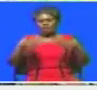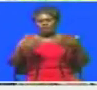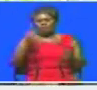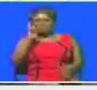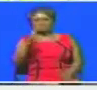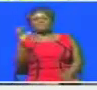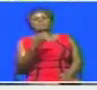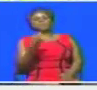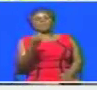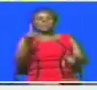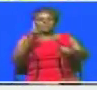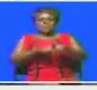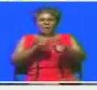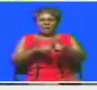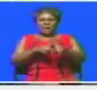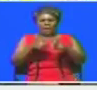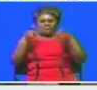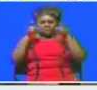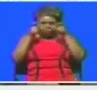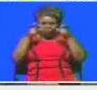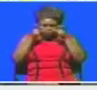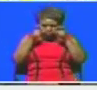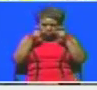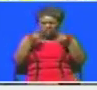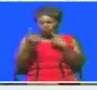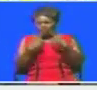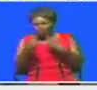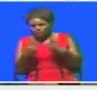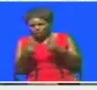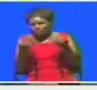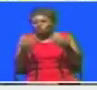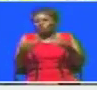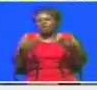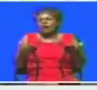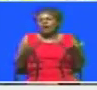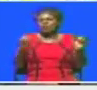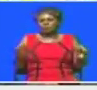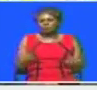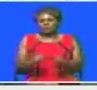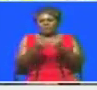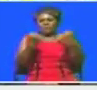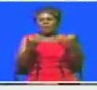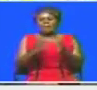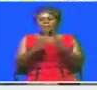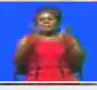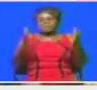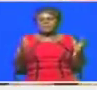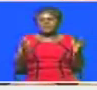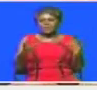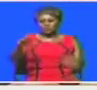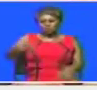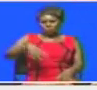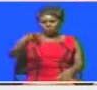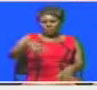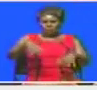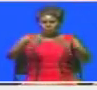customer. Even as Nakumat and Tuskys continue with their talks to find a solution of salvaging Kenya's once largest retailer, the chairman